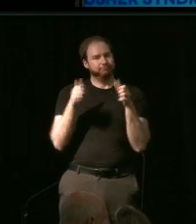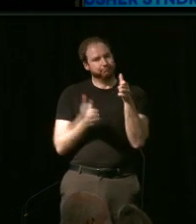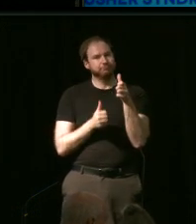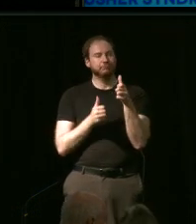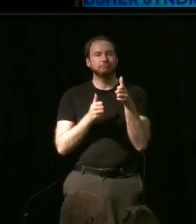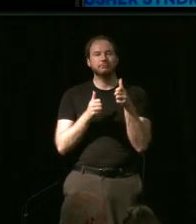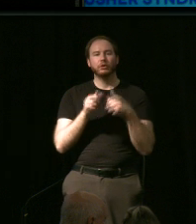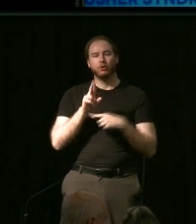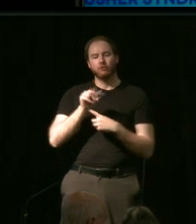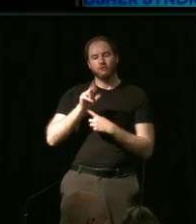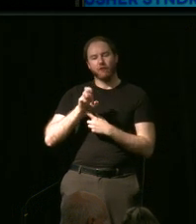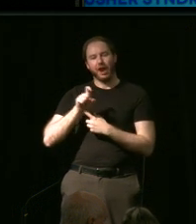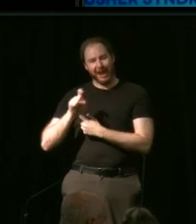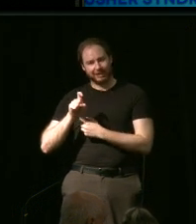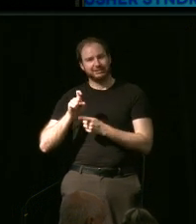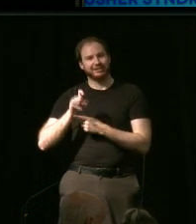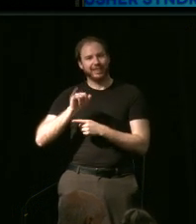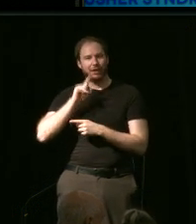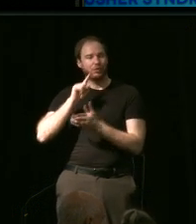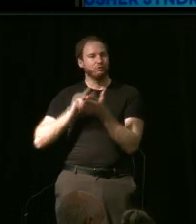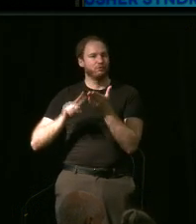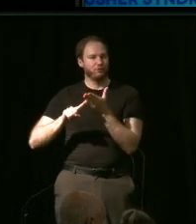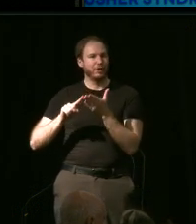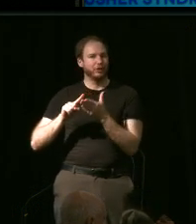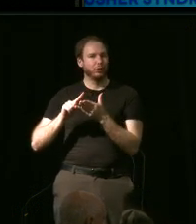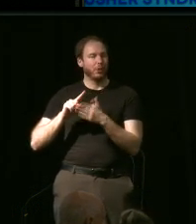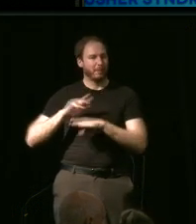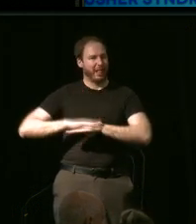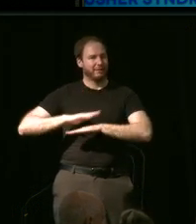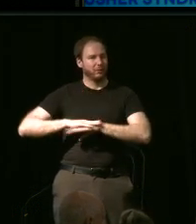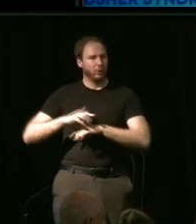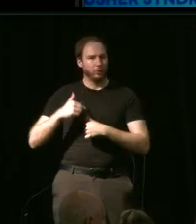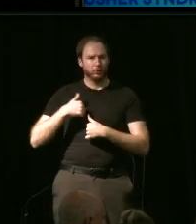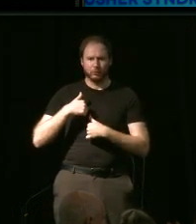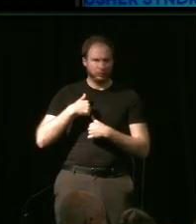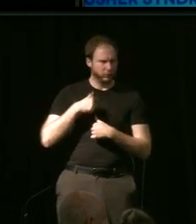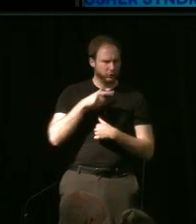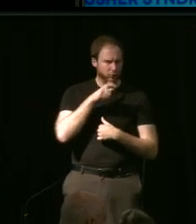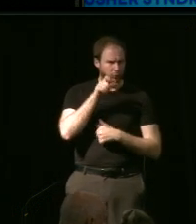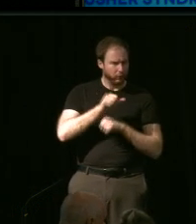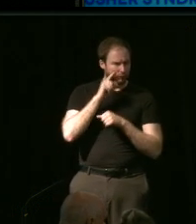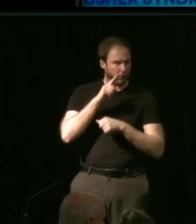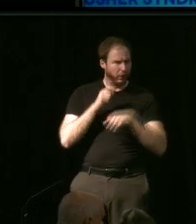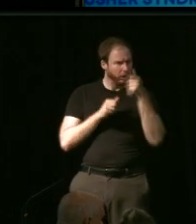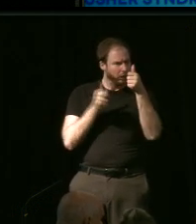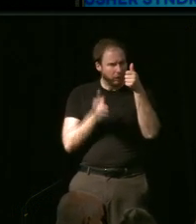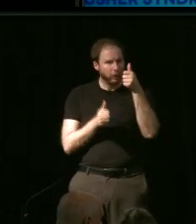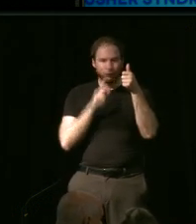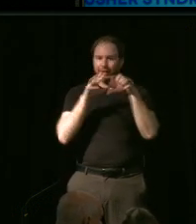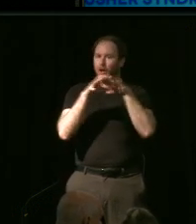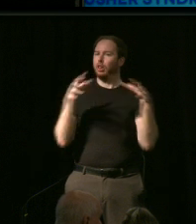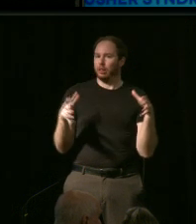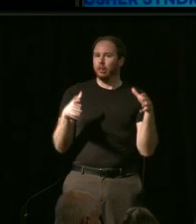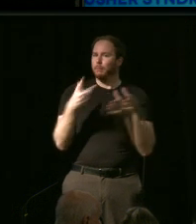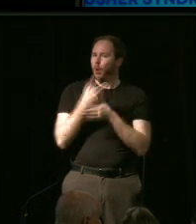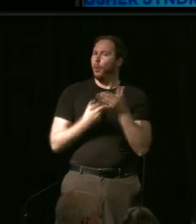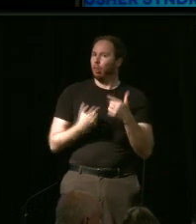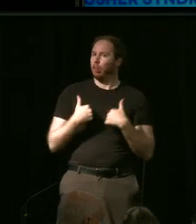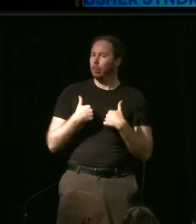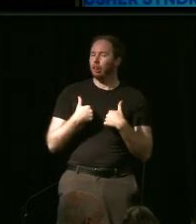organization, RareX is the research platform. So sometimes there's a little confusion, like, do you work for Global Genes or RareX?